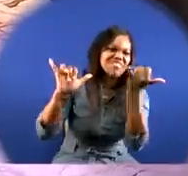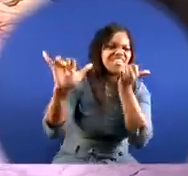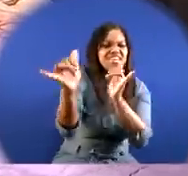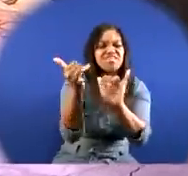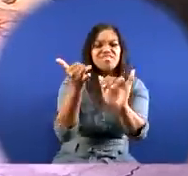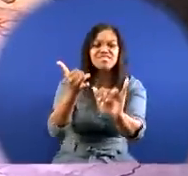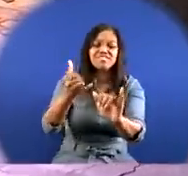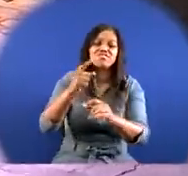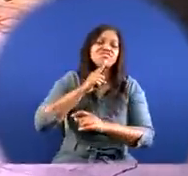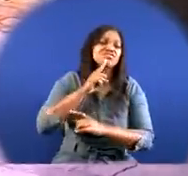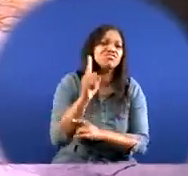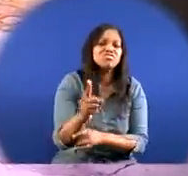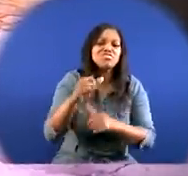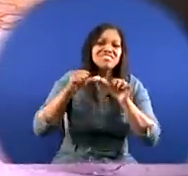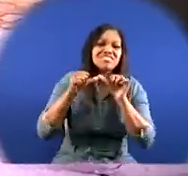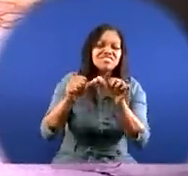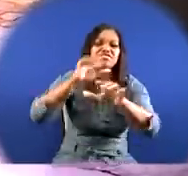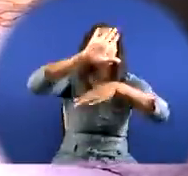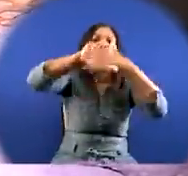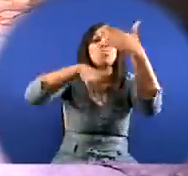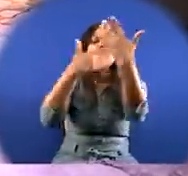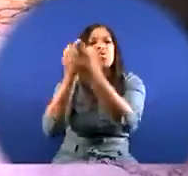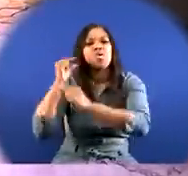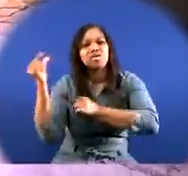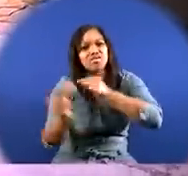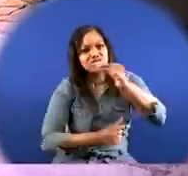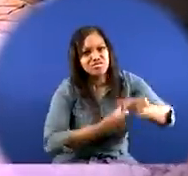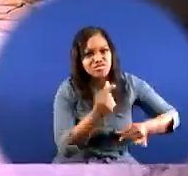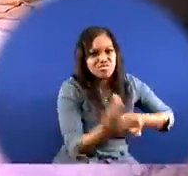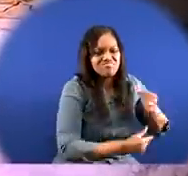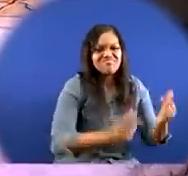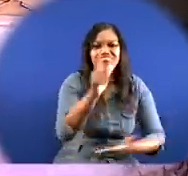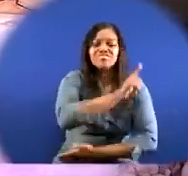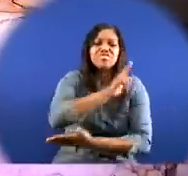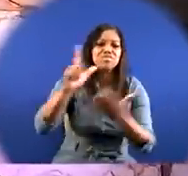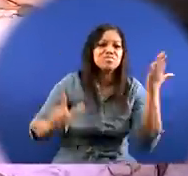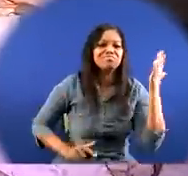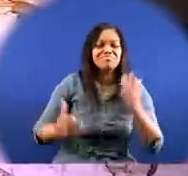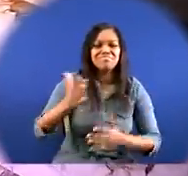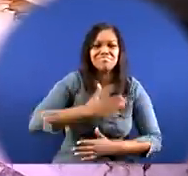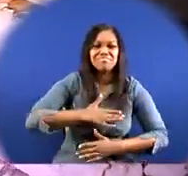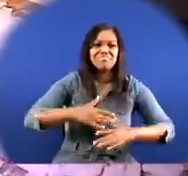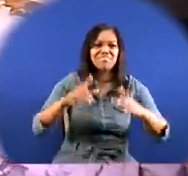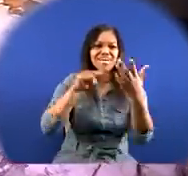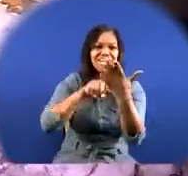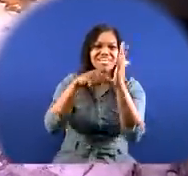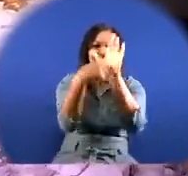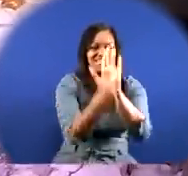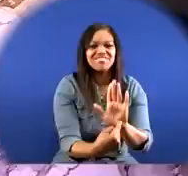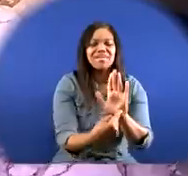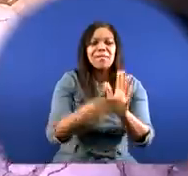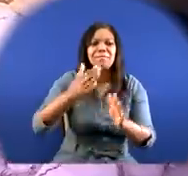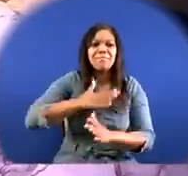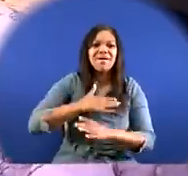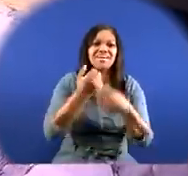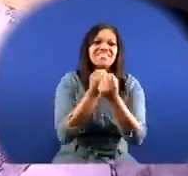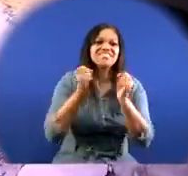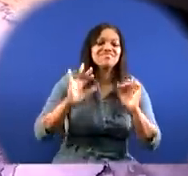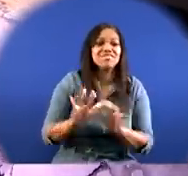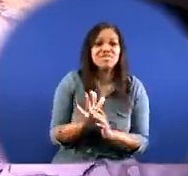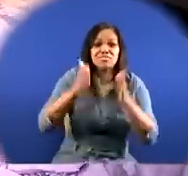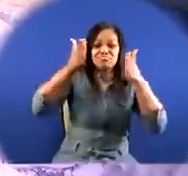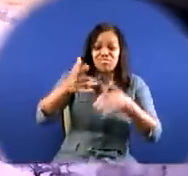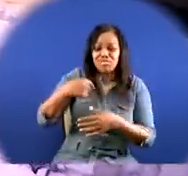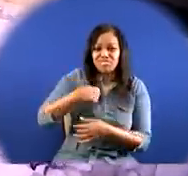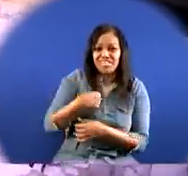truth endureth to all generations. The Lord is my light and my salvation. Whom shall